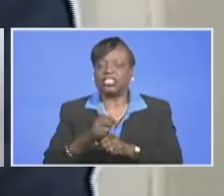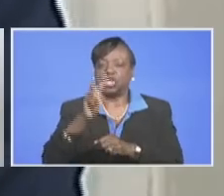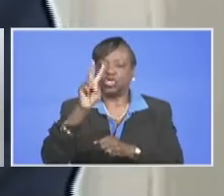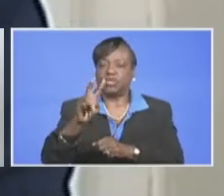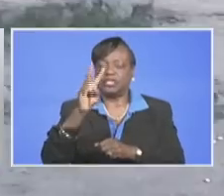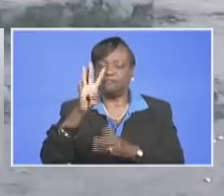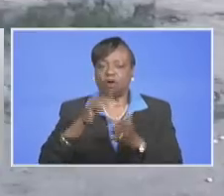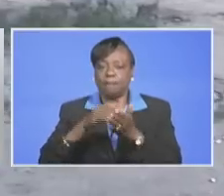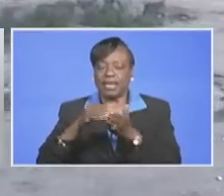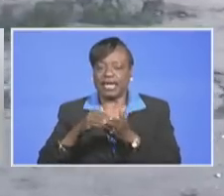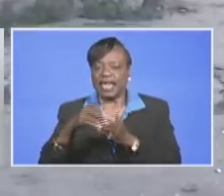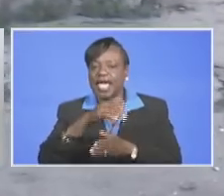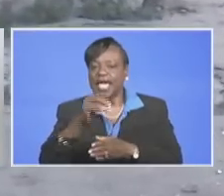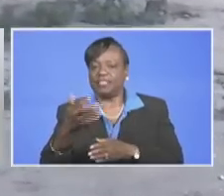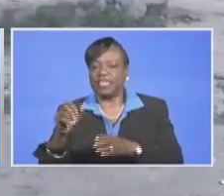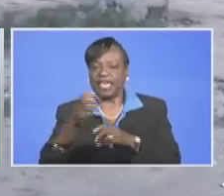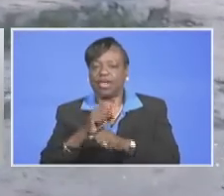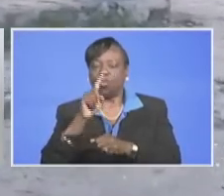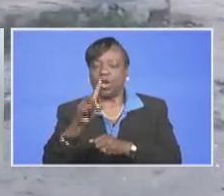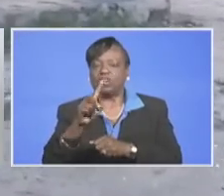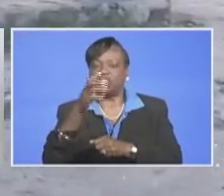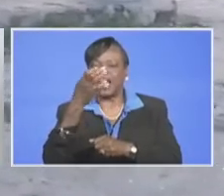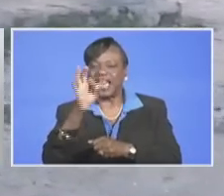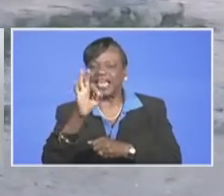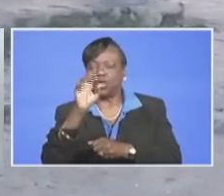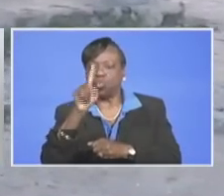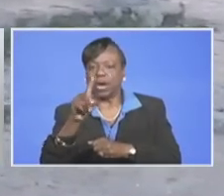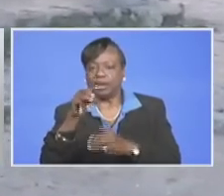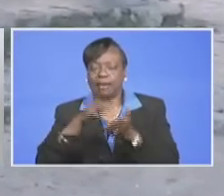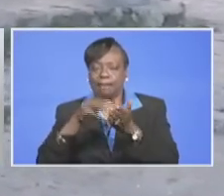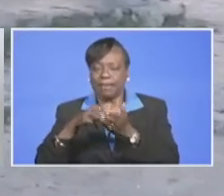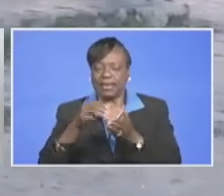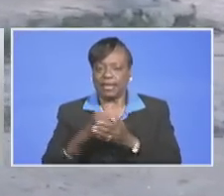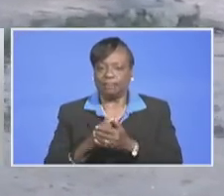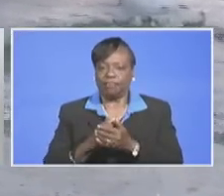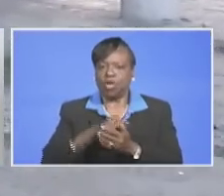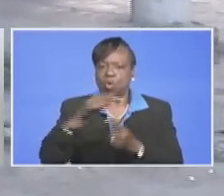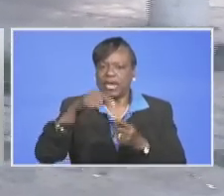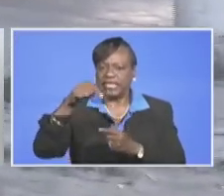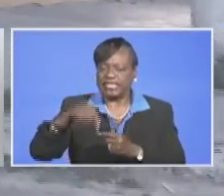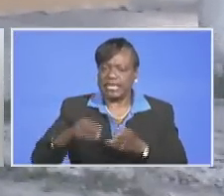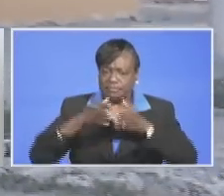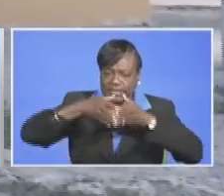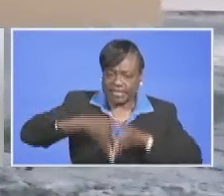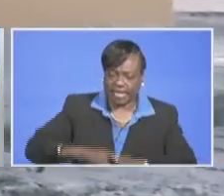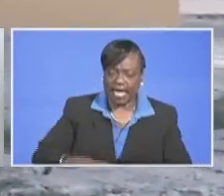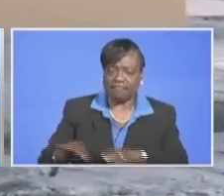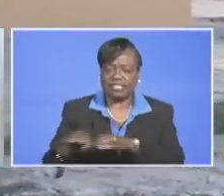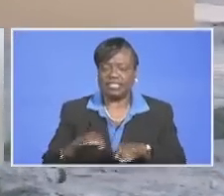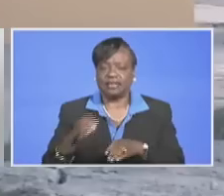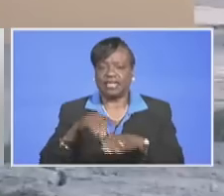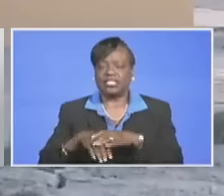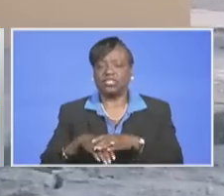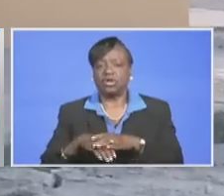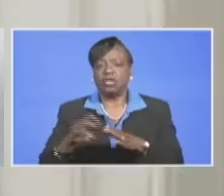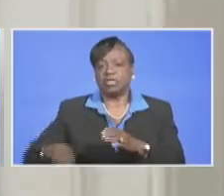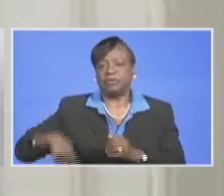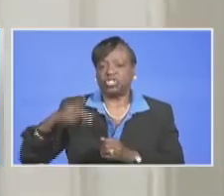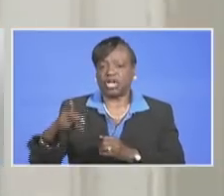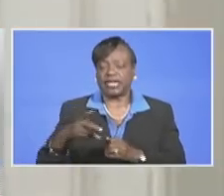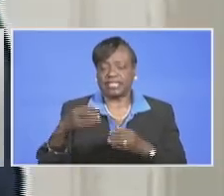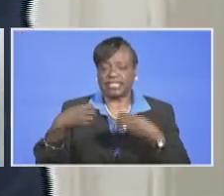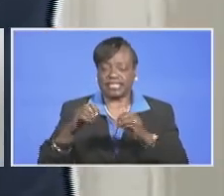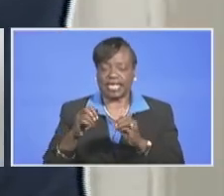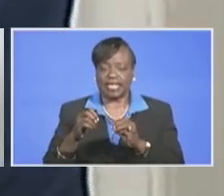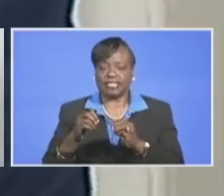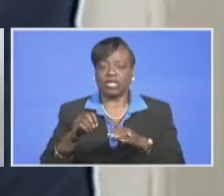the domestic gaming operators get to keep $191 million? When a deep dive is done into the projected sales of the gaming houses,